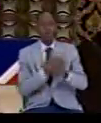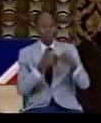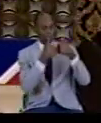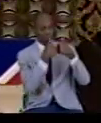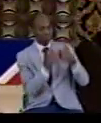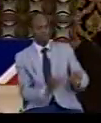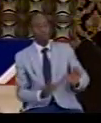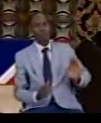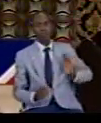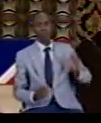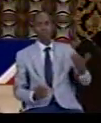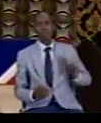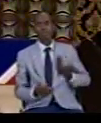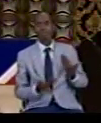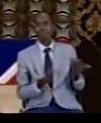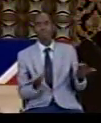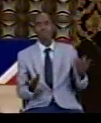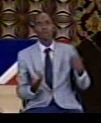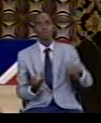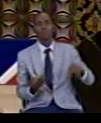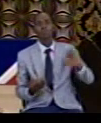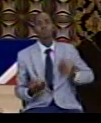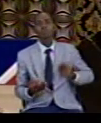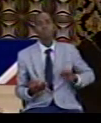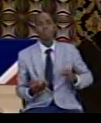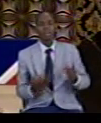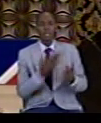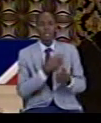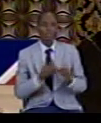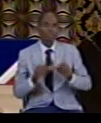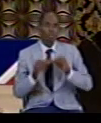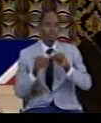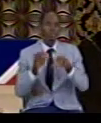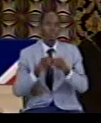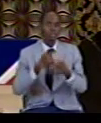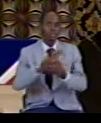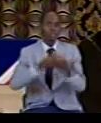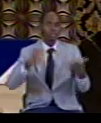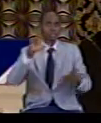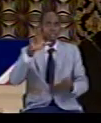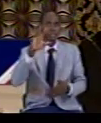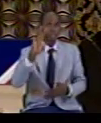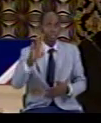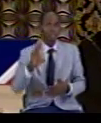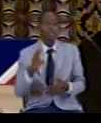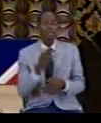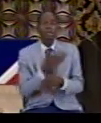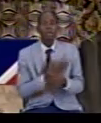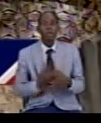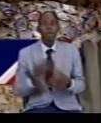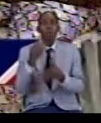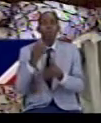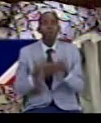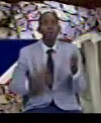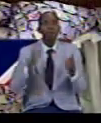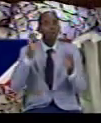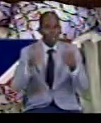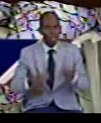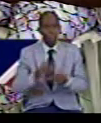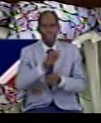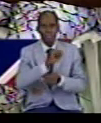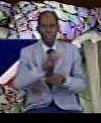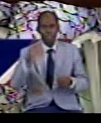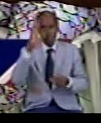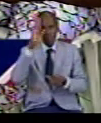own soul? Then he continues in verse 37, and he says, and what shall a man give